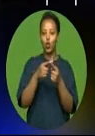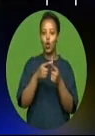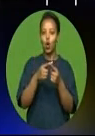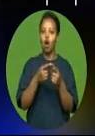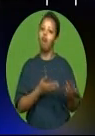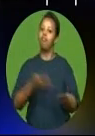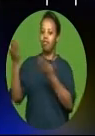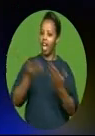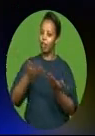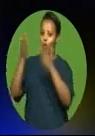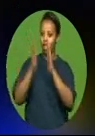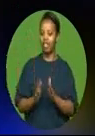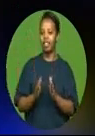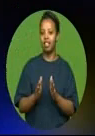exporter.